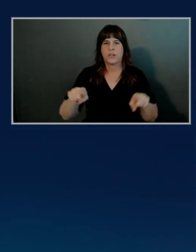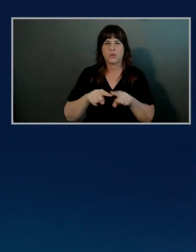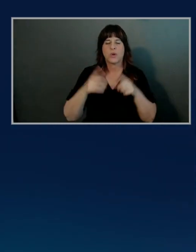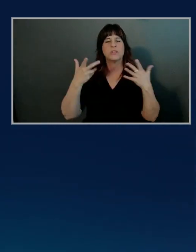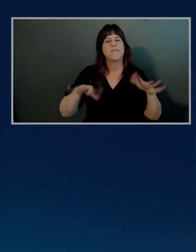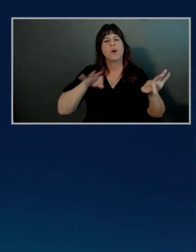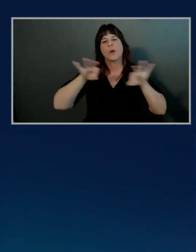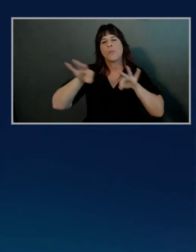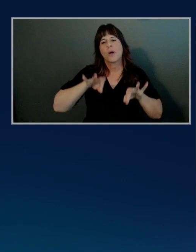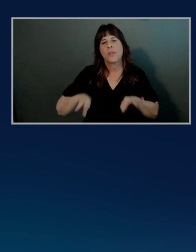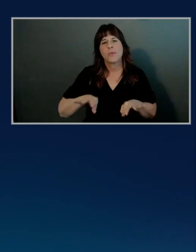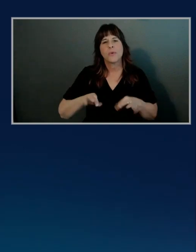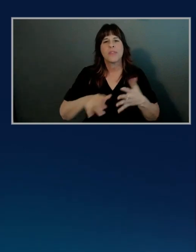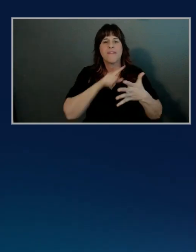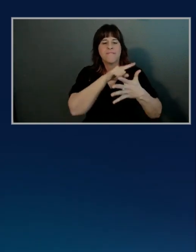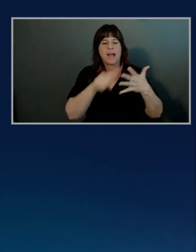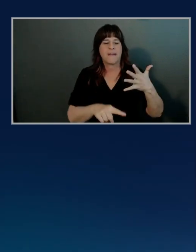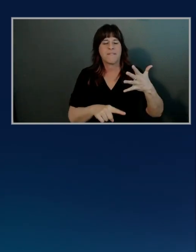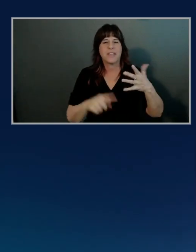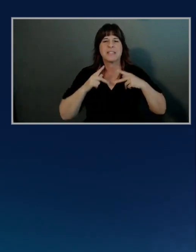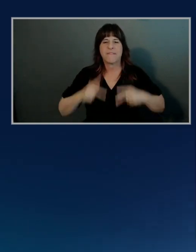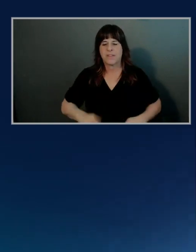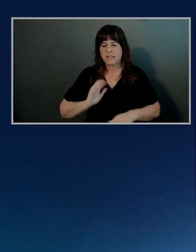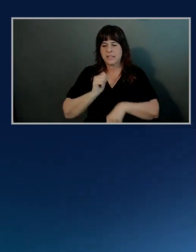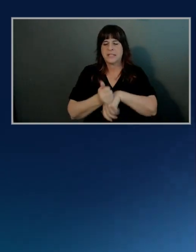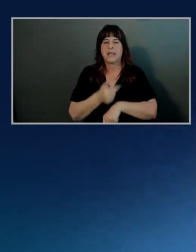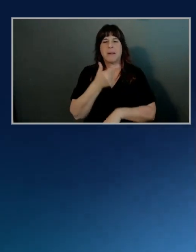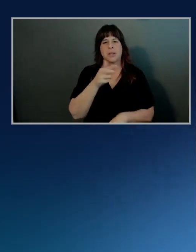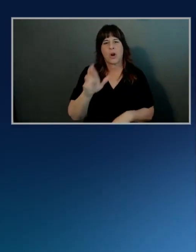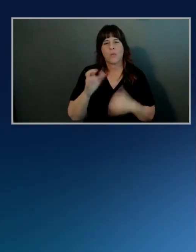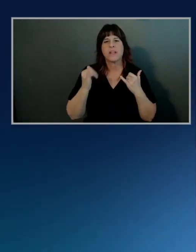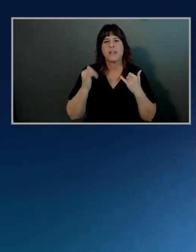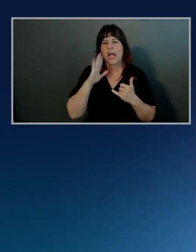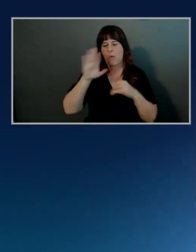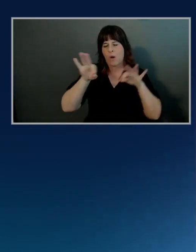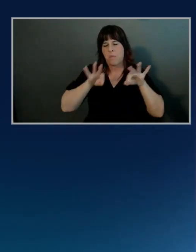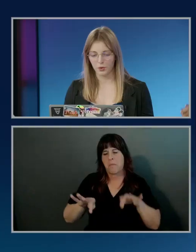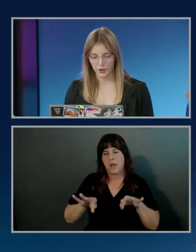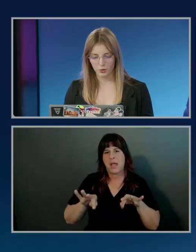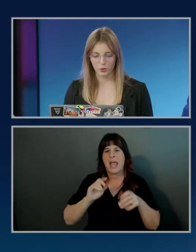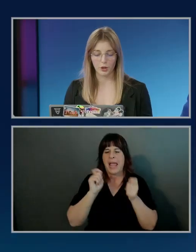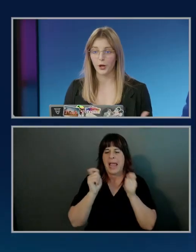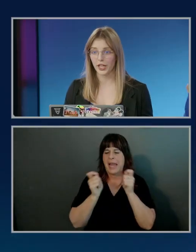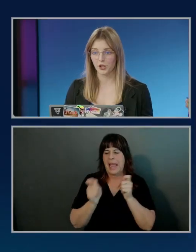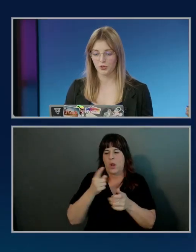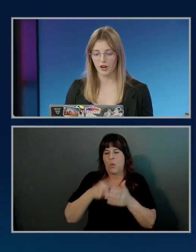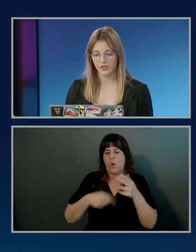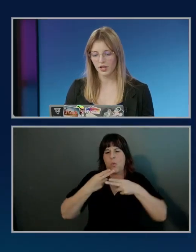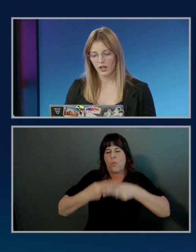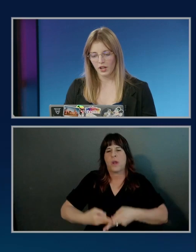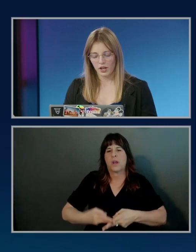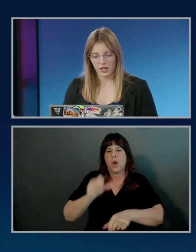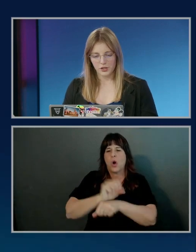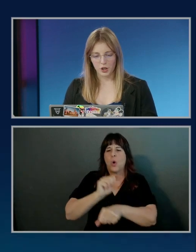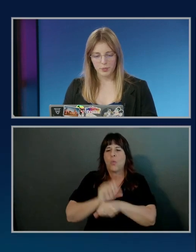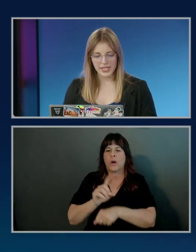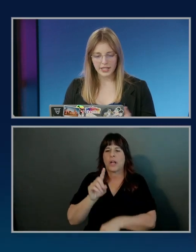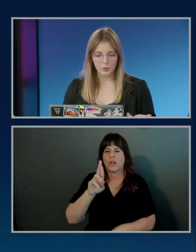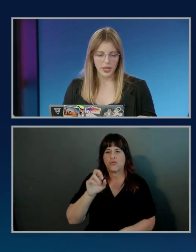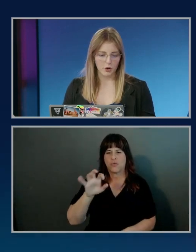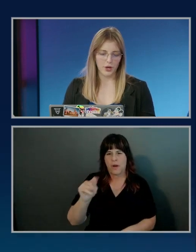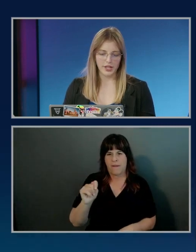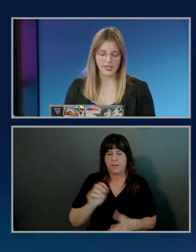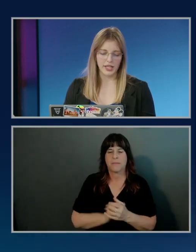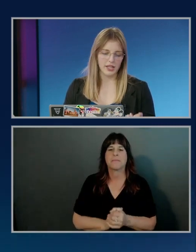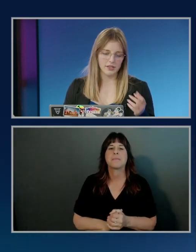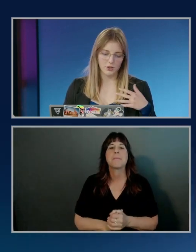the 5 steps basically to set up guardrails, and now I'm going to go in and basically edit what we call a working draft. So basically the